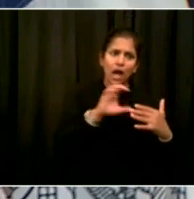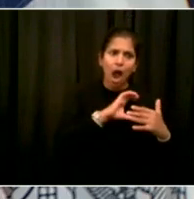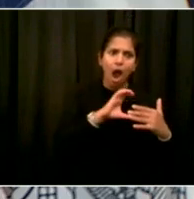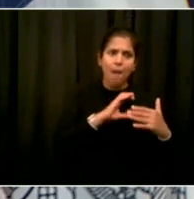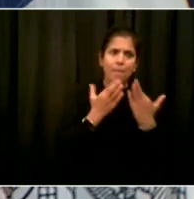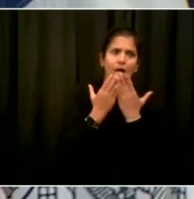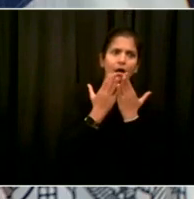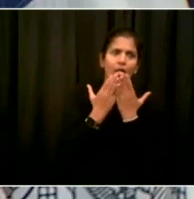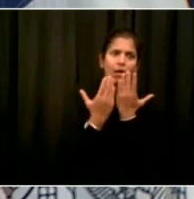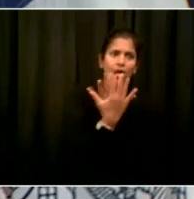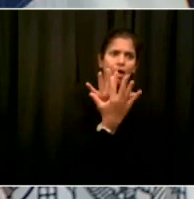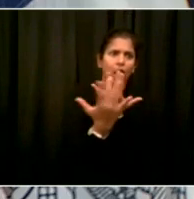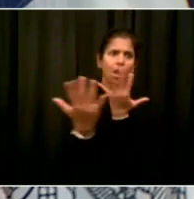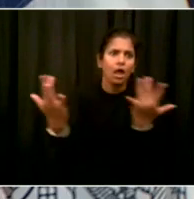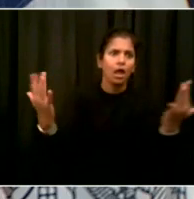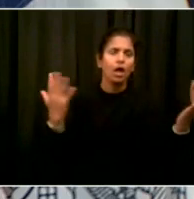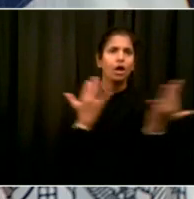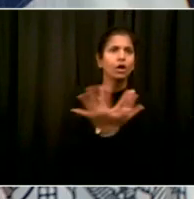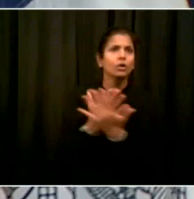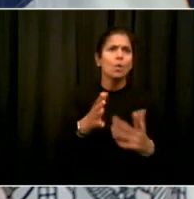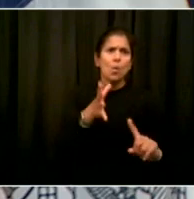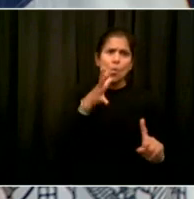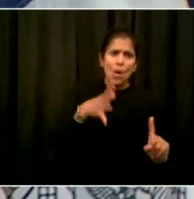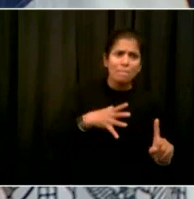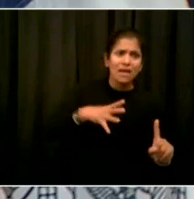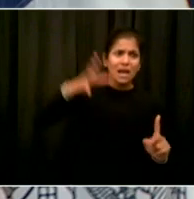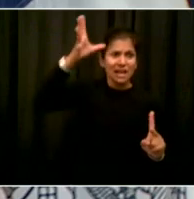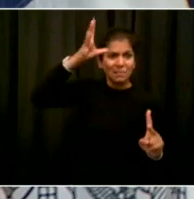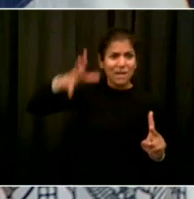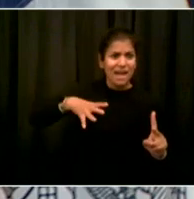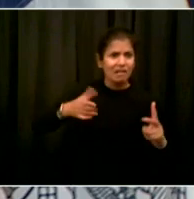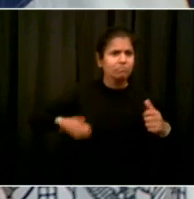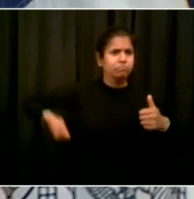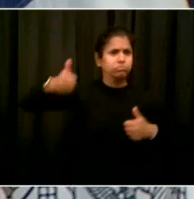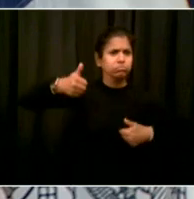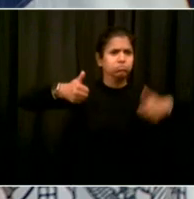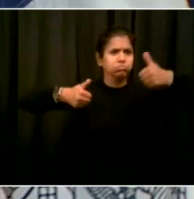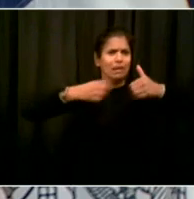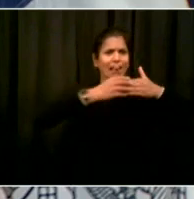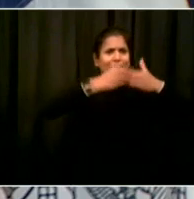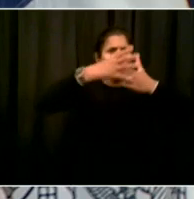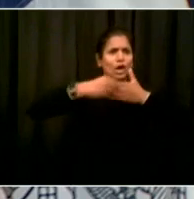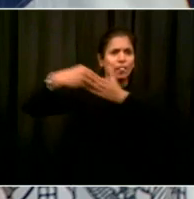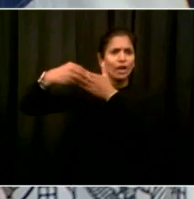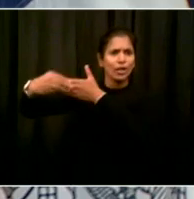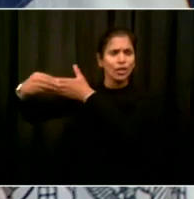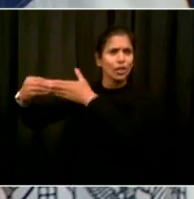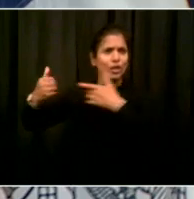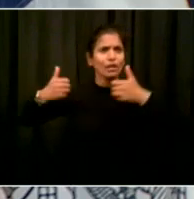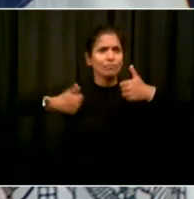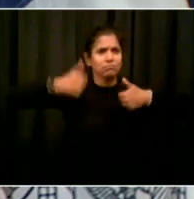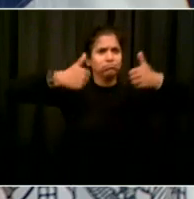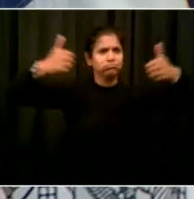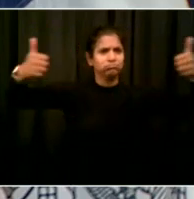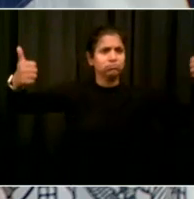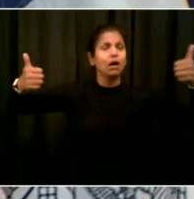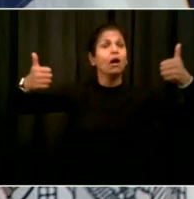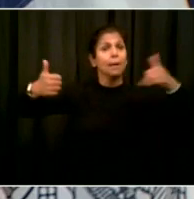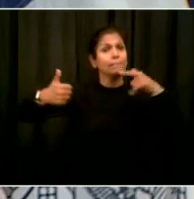that's unprecedented and necessary. This is a very, very good day for New York City and an example